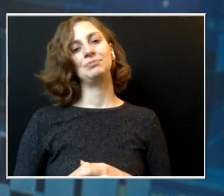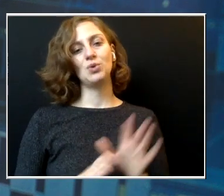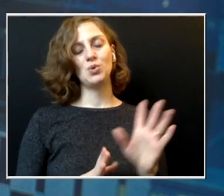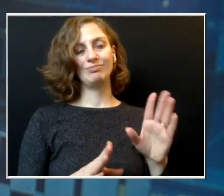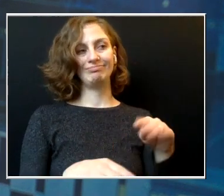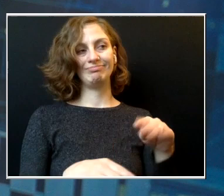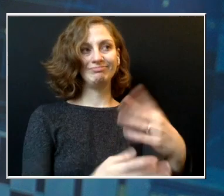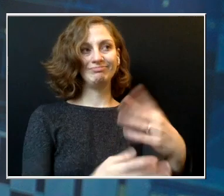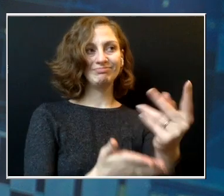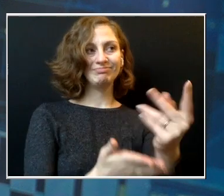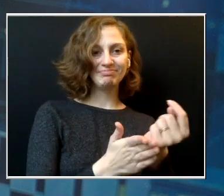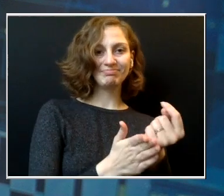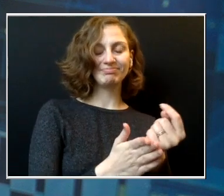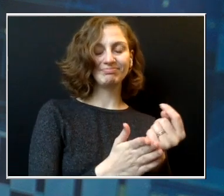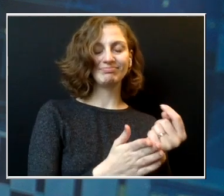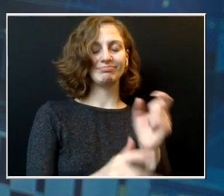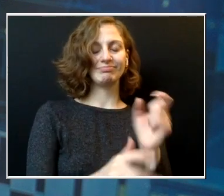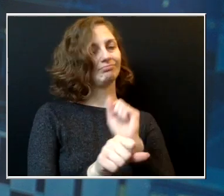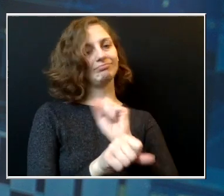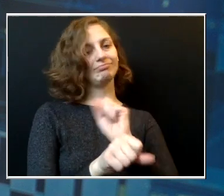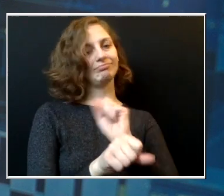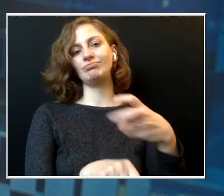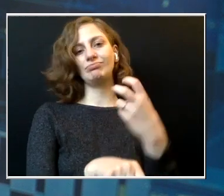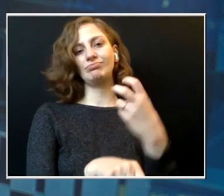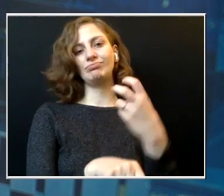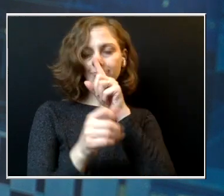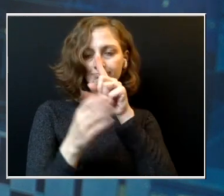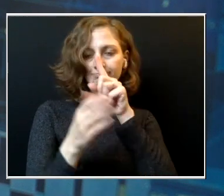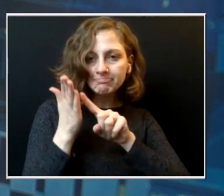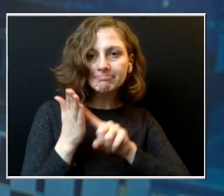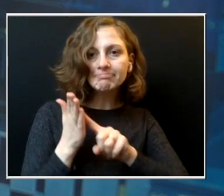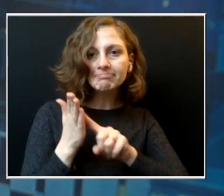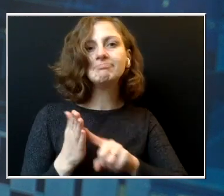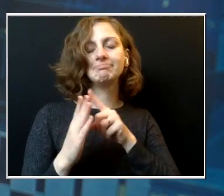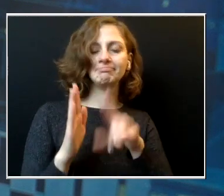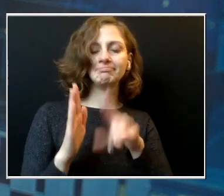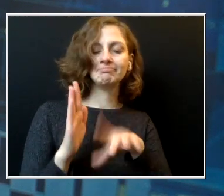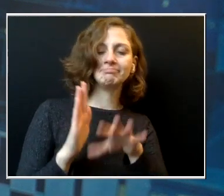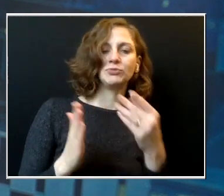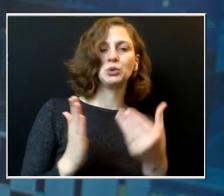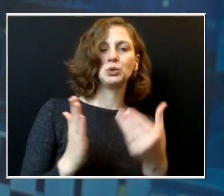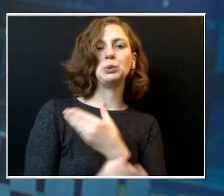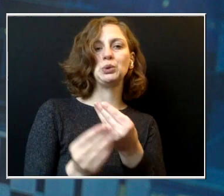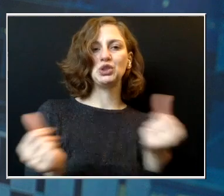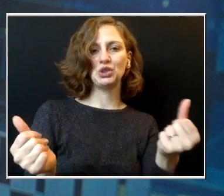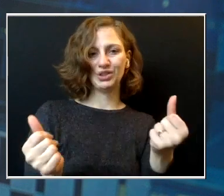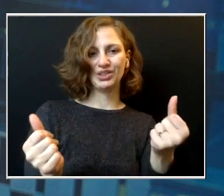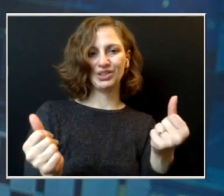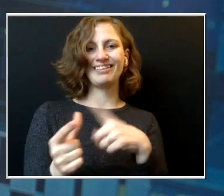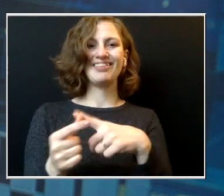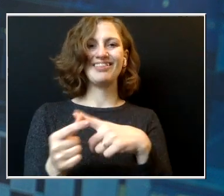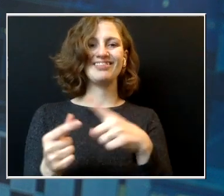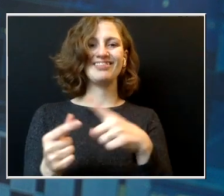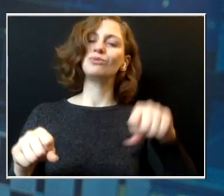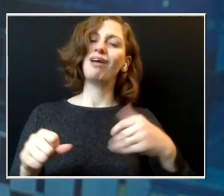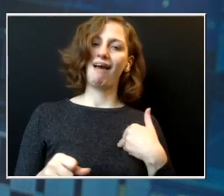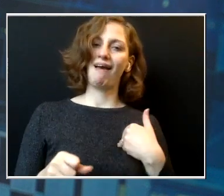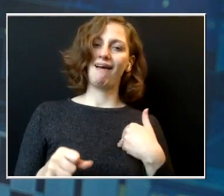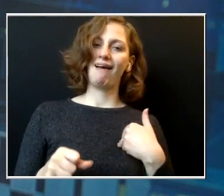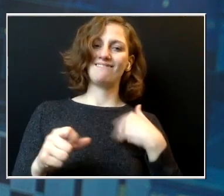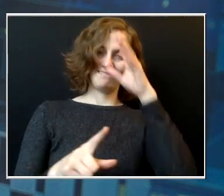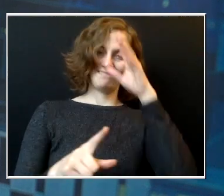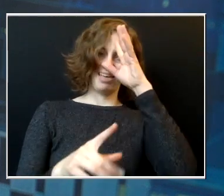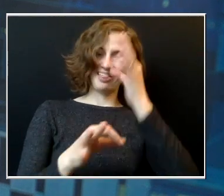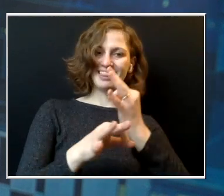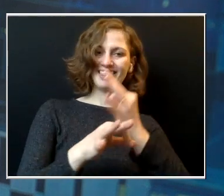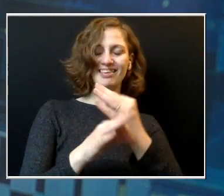work hard at trying to research and work toward new cures. And then you can have faith in all of that. And it does take all of us to